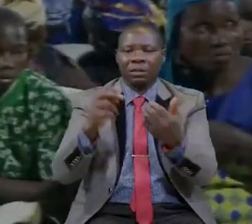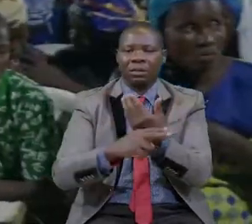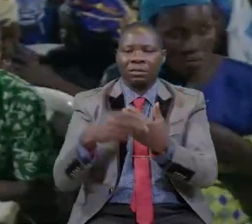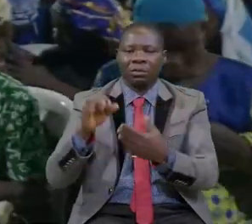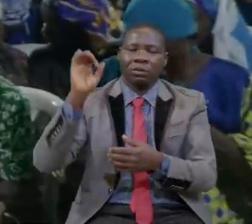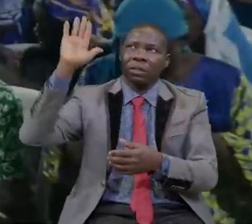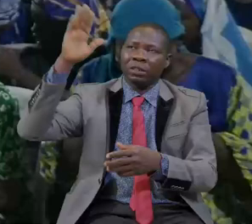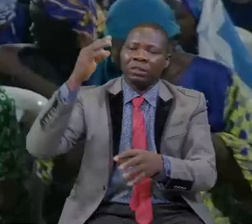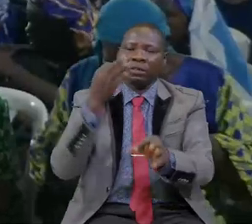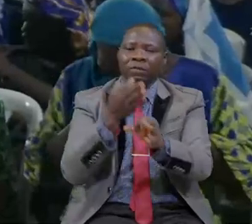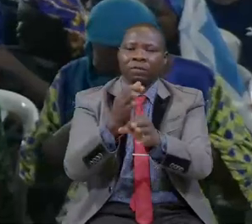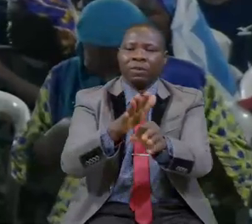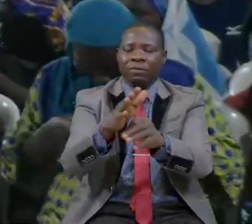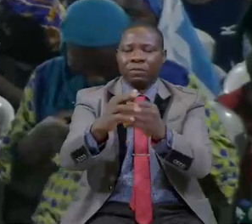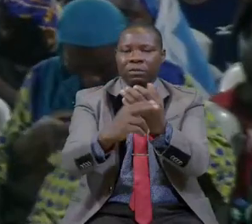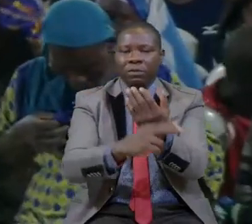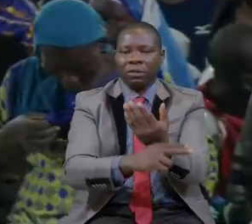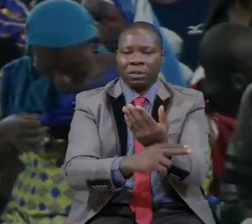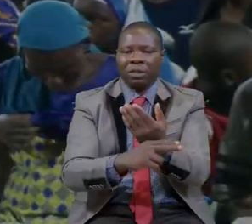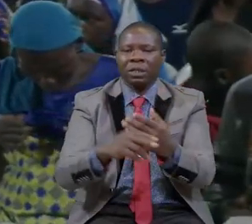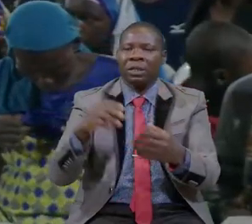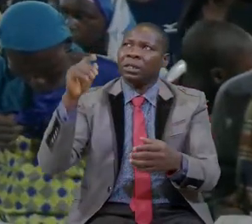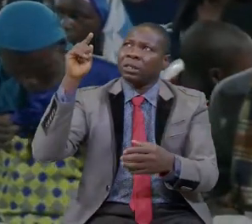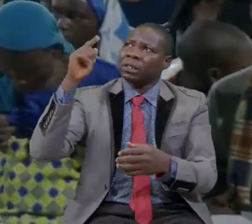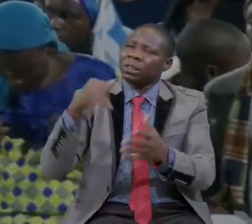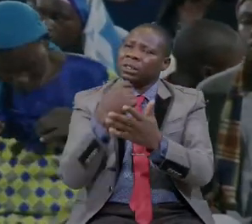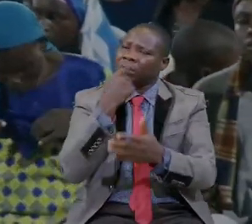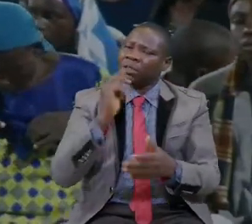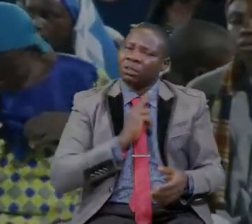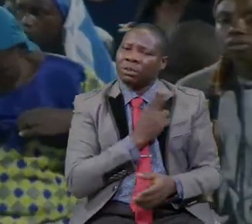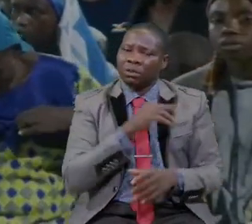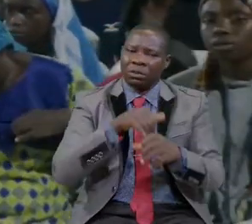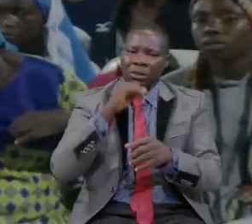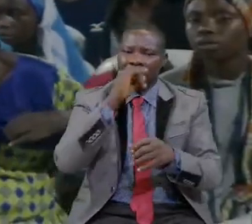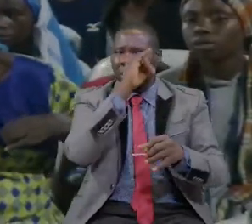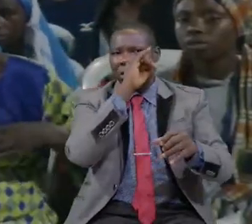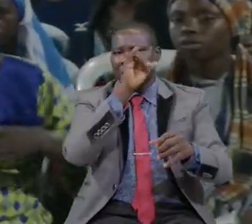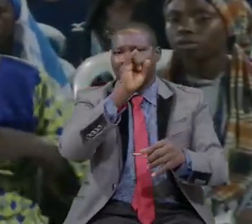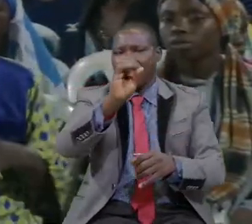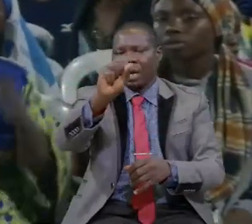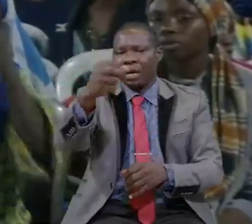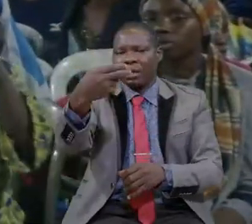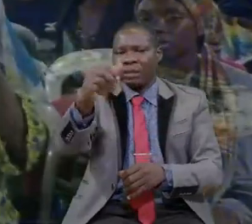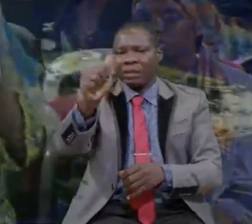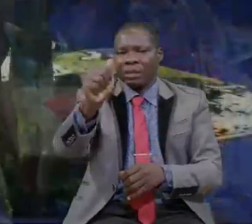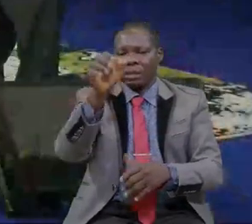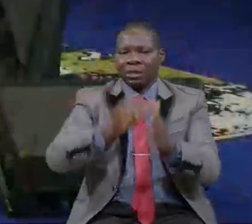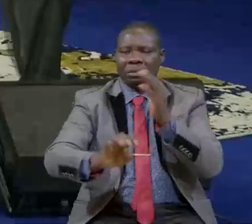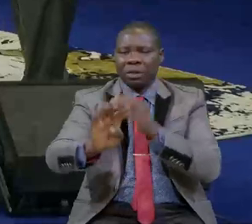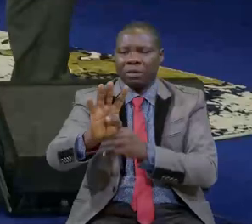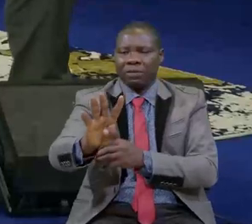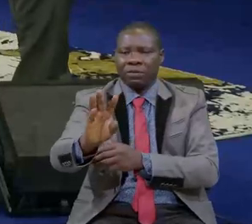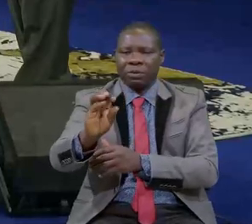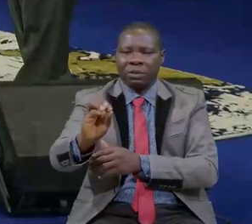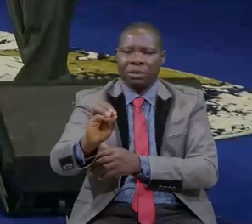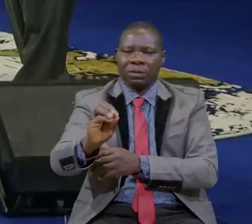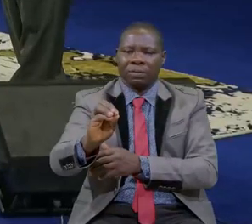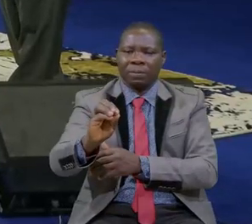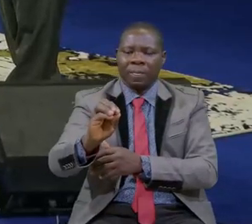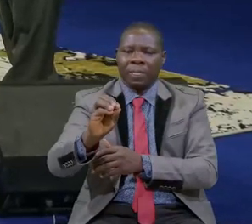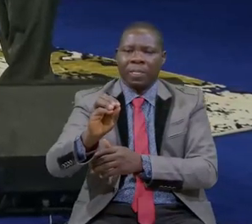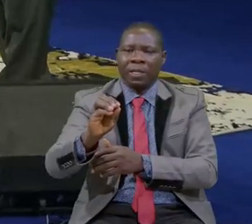us in Isaiah chapter 40. I'm reading from verse 28.